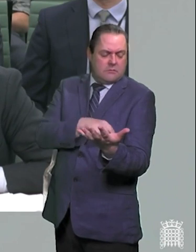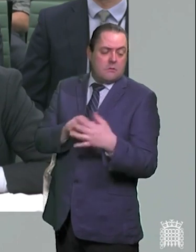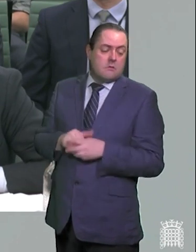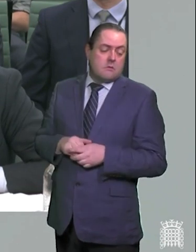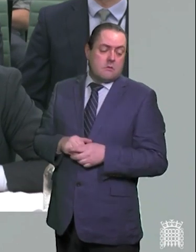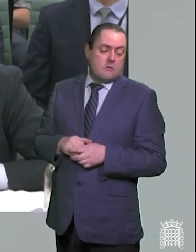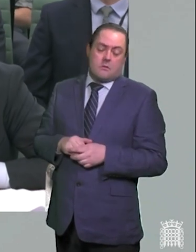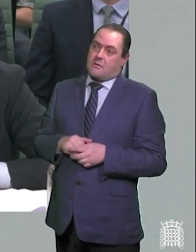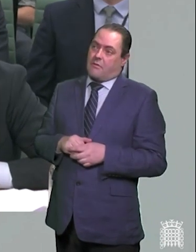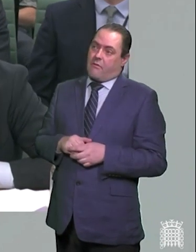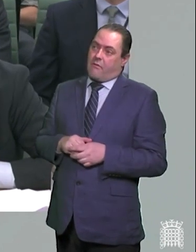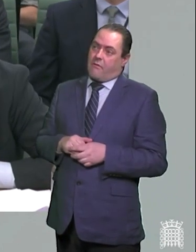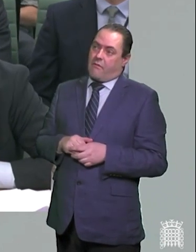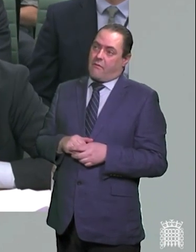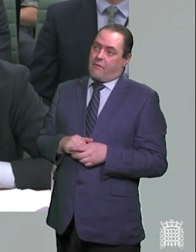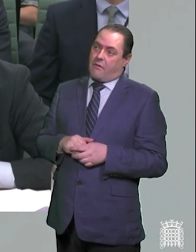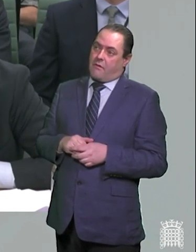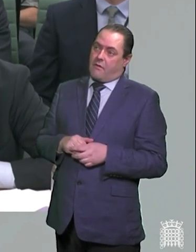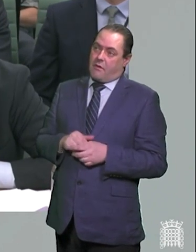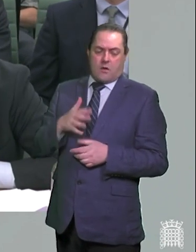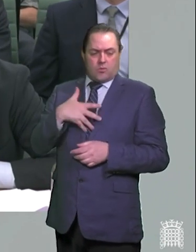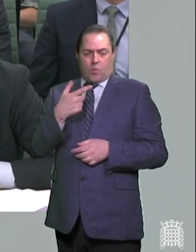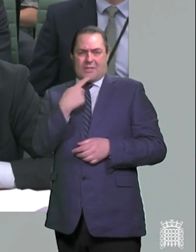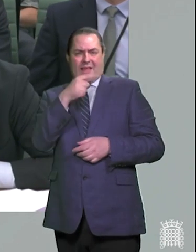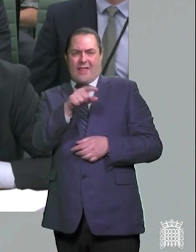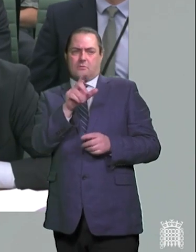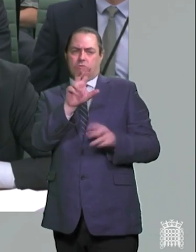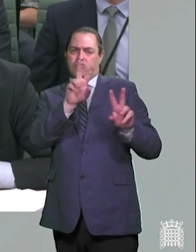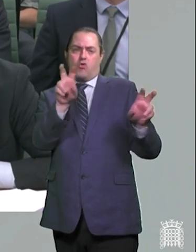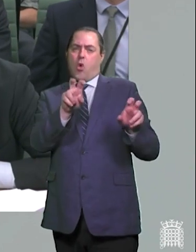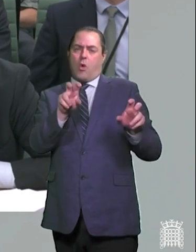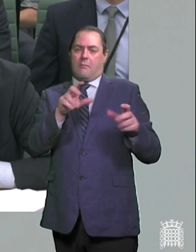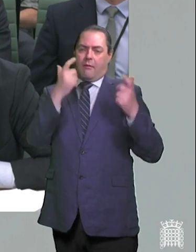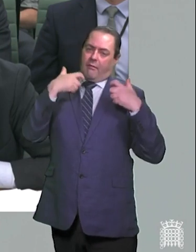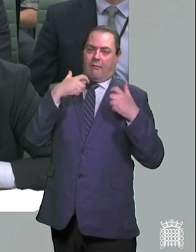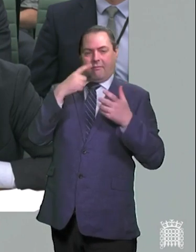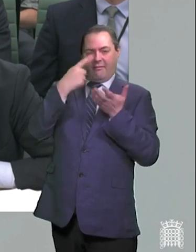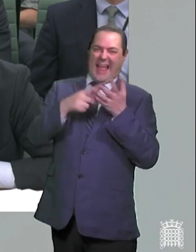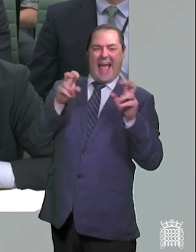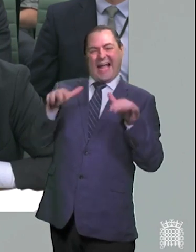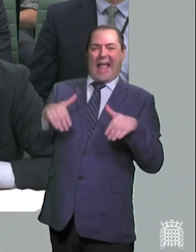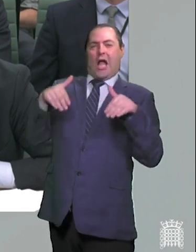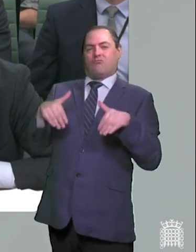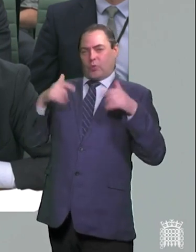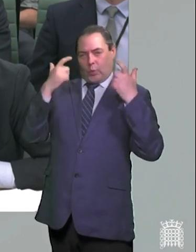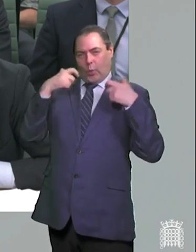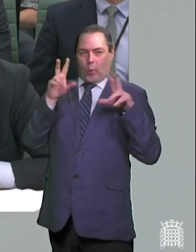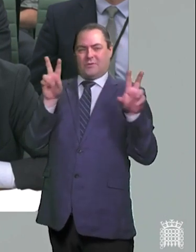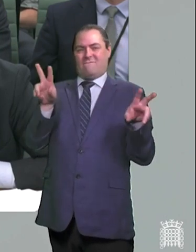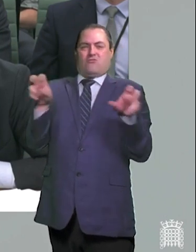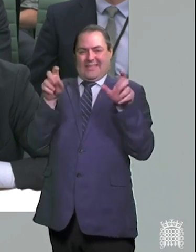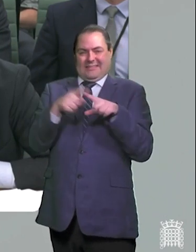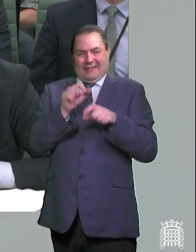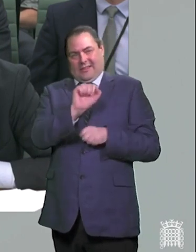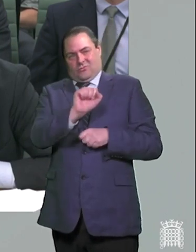I deprecate the term that you've just used. I don't want to repeat it, but I think the people will judge for themselves on the basis